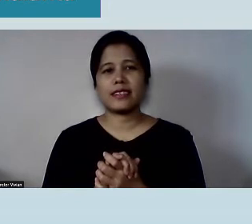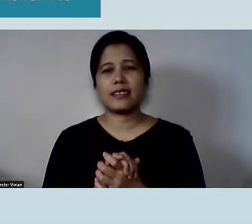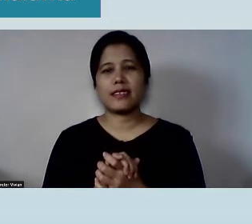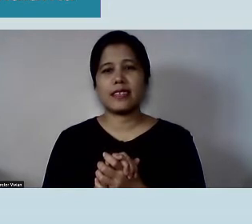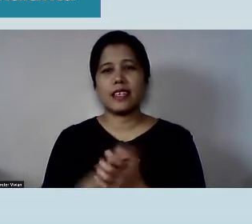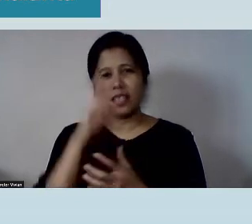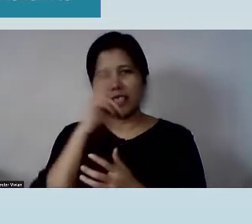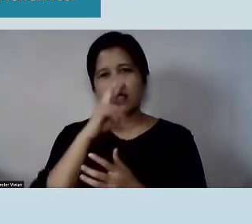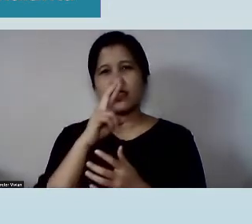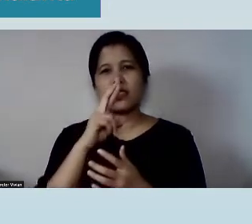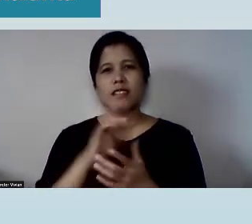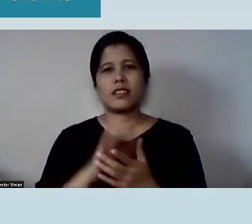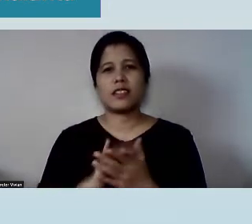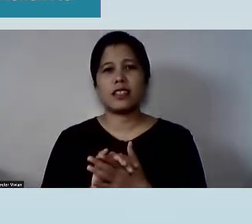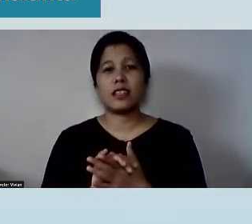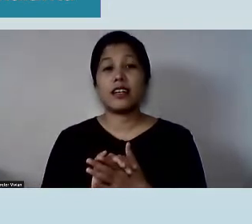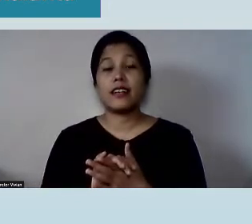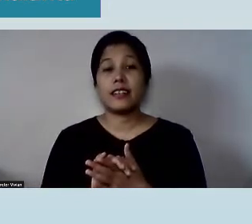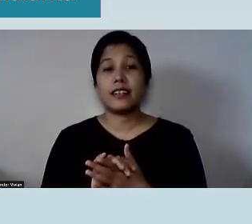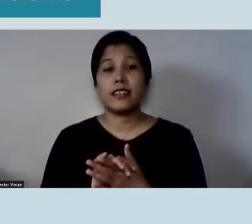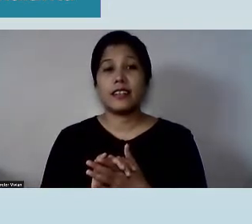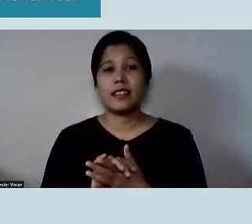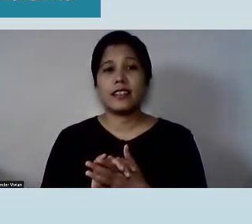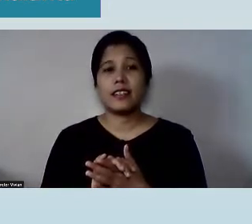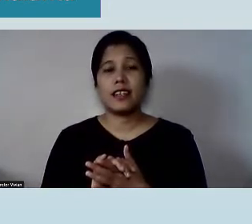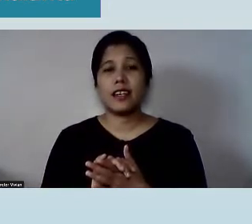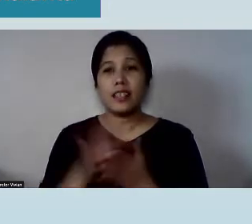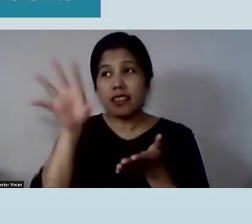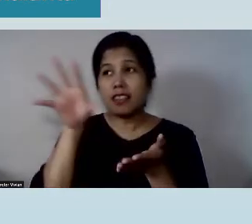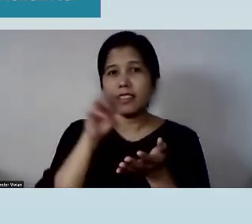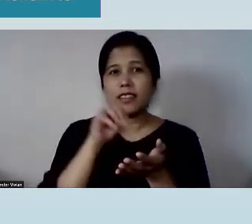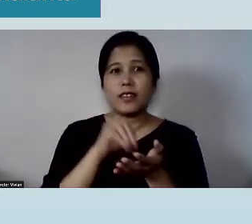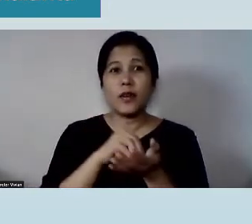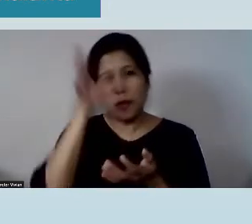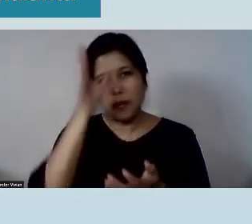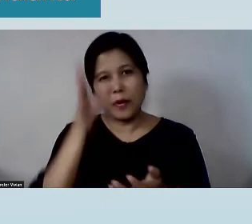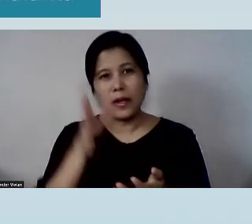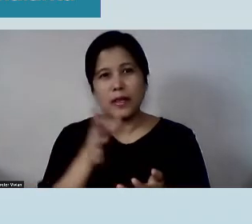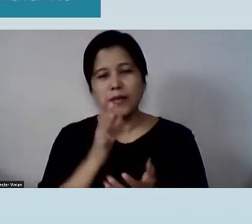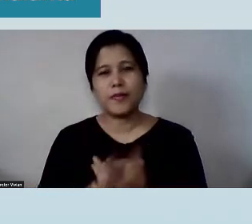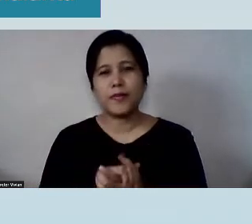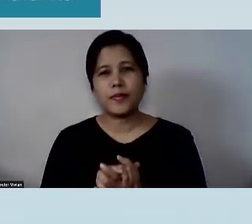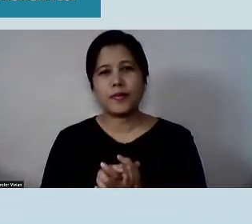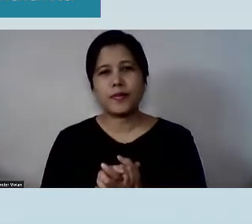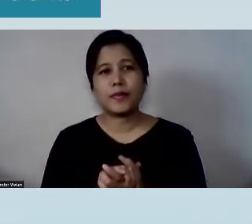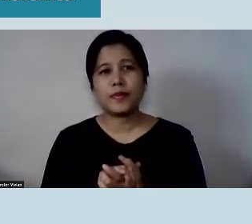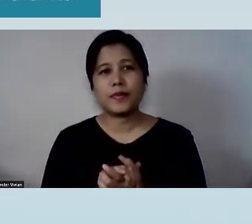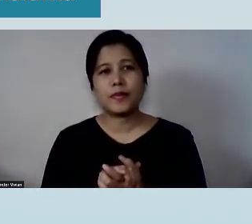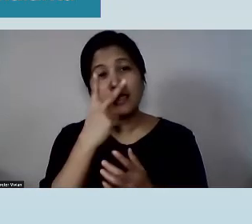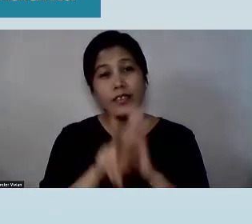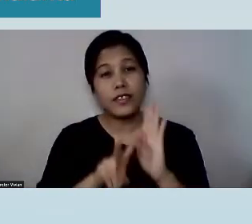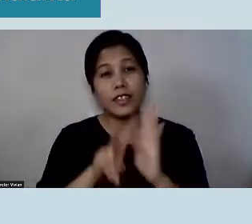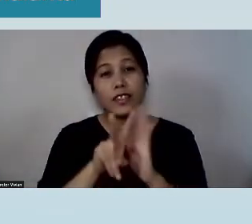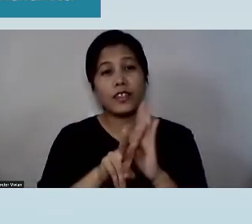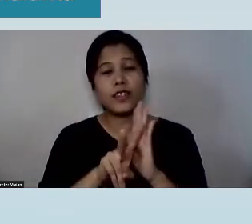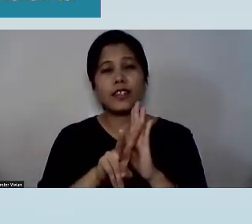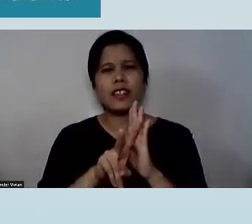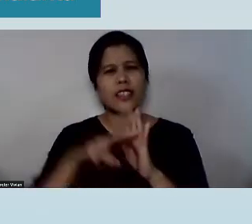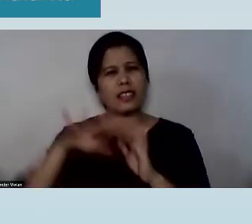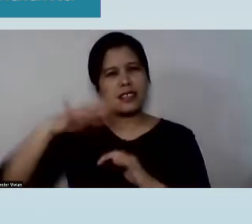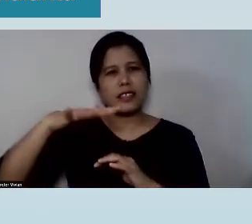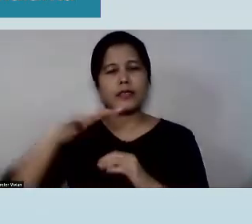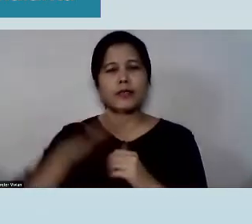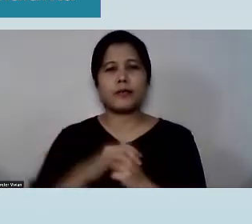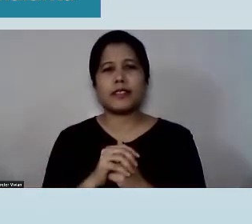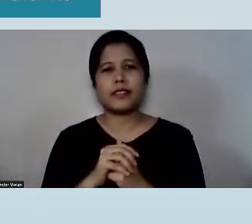Research has established that genetics play a powerful role, as I mentioned earlier, and as seen in our video, the estimated